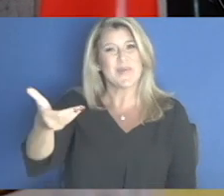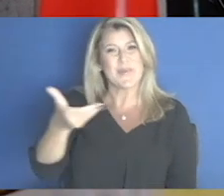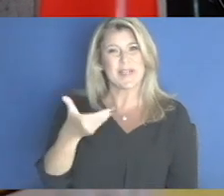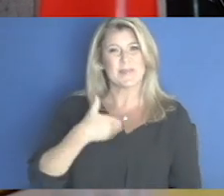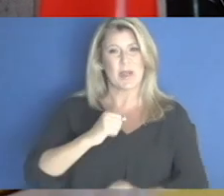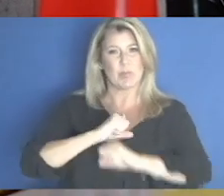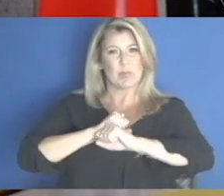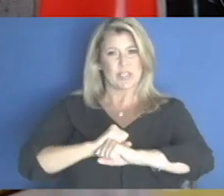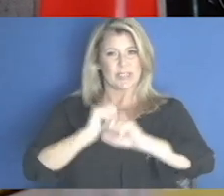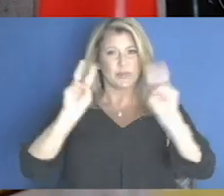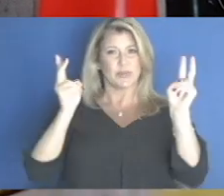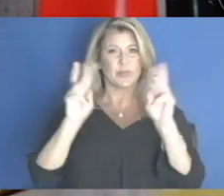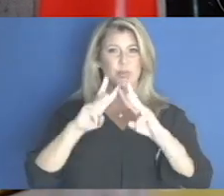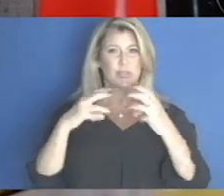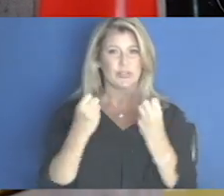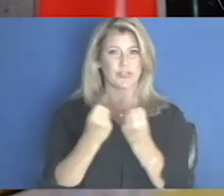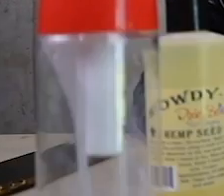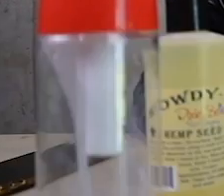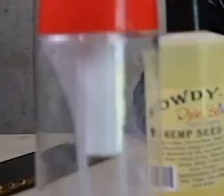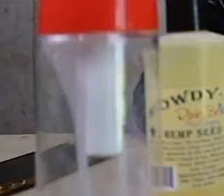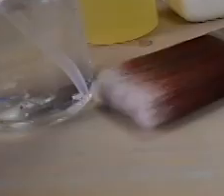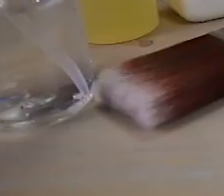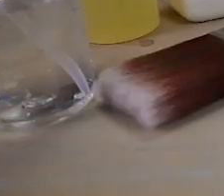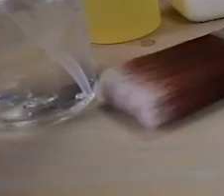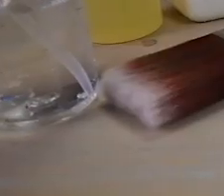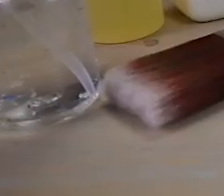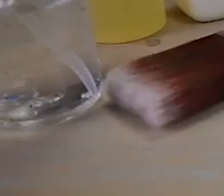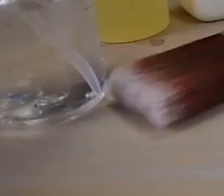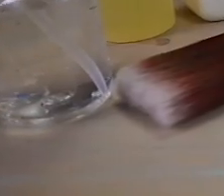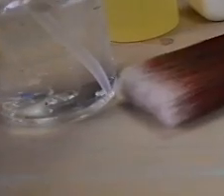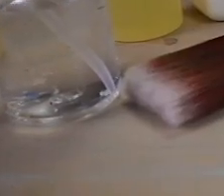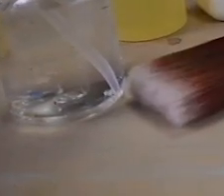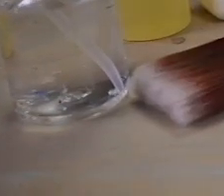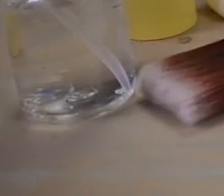Hello everybody, welcome to my protection workshop.